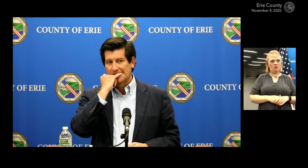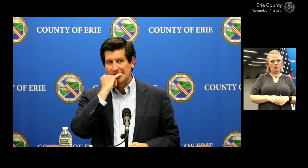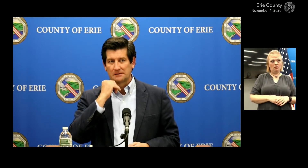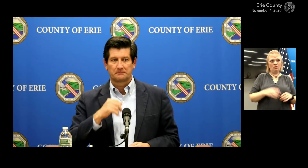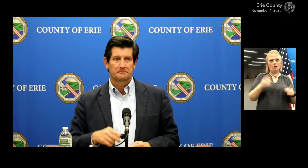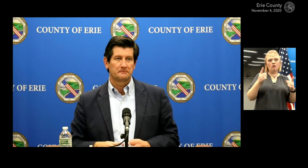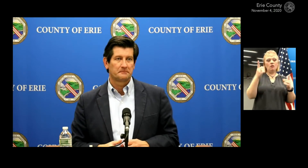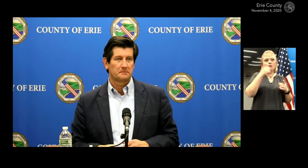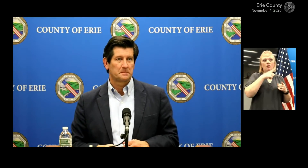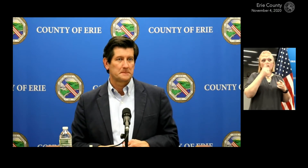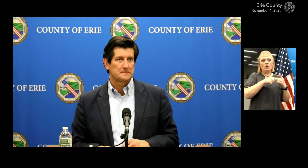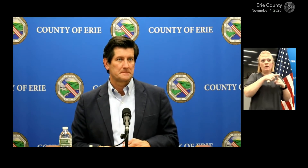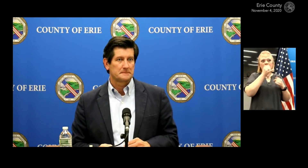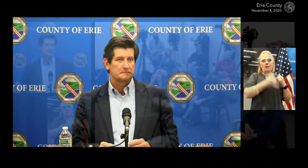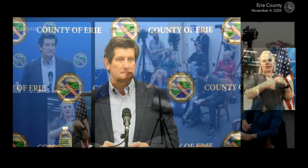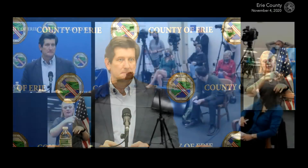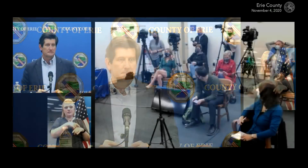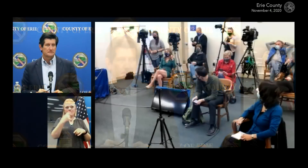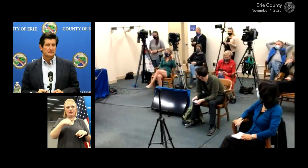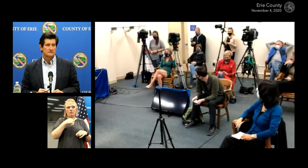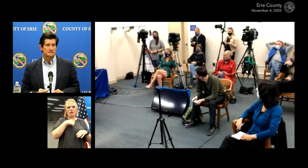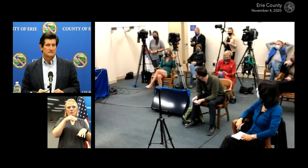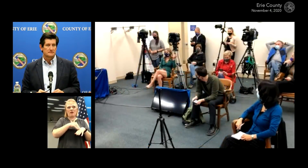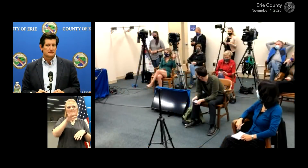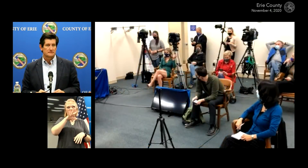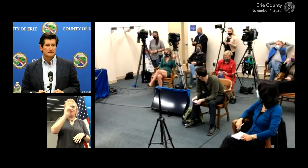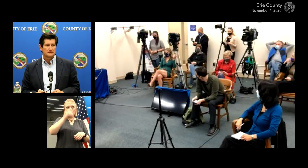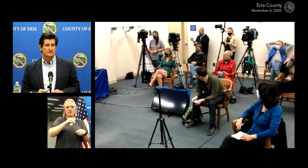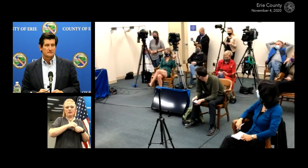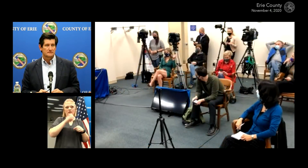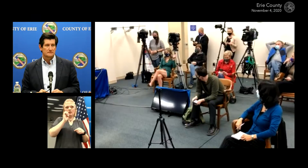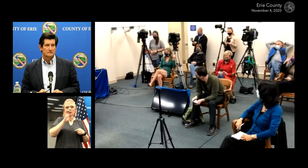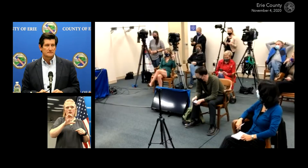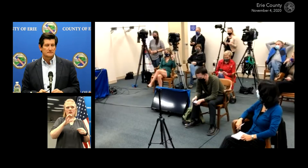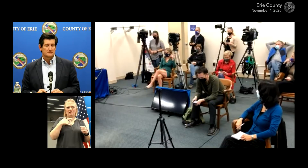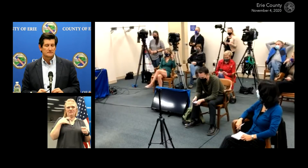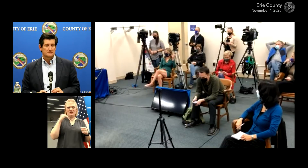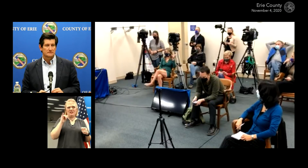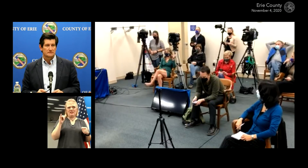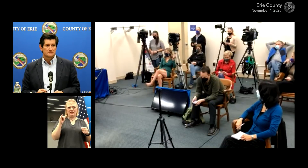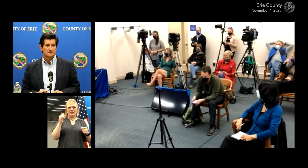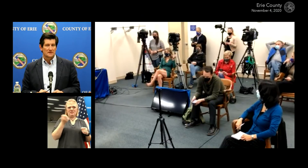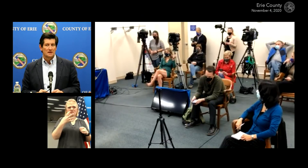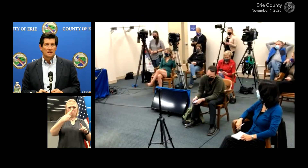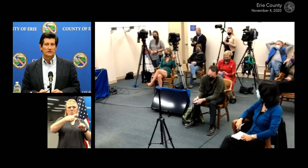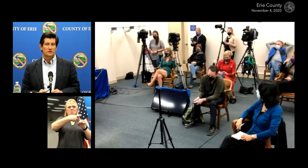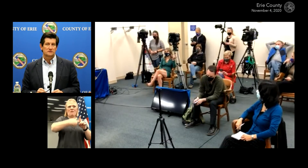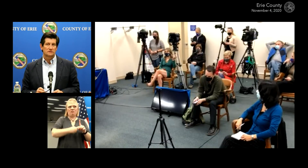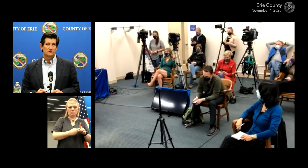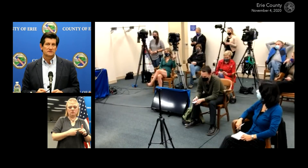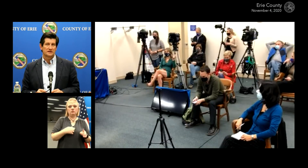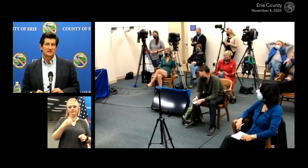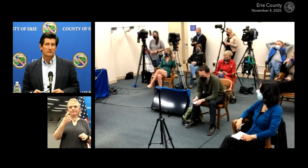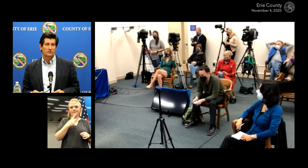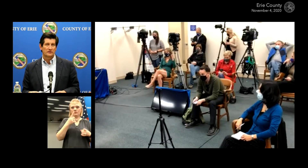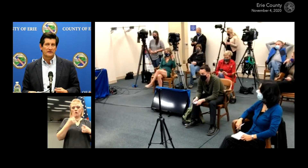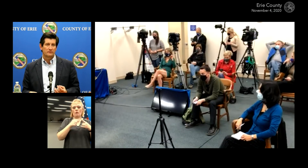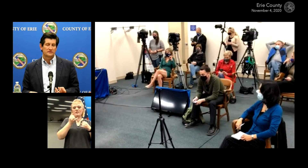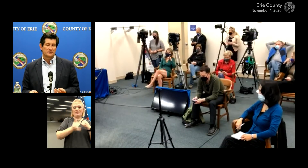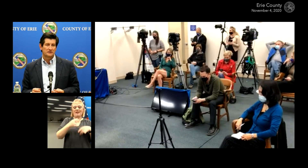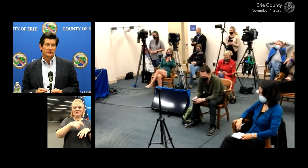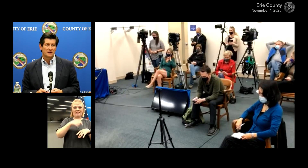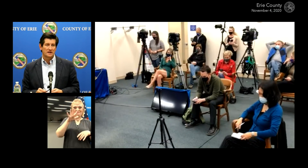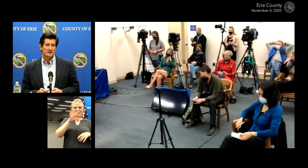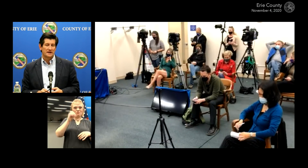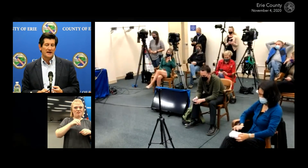was the last time we were at 5% in Erie County? I feel like it's been months. The question was, when's the last time we were at